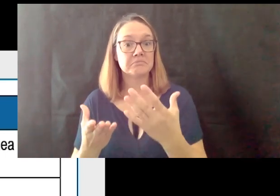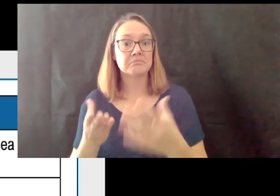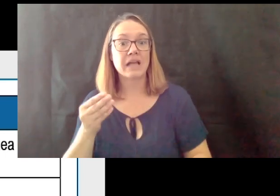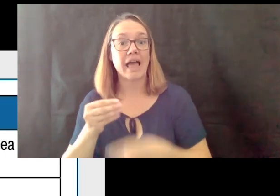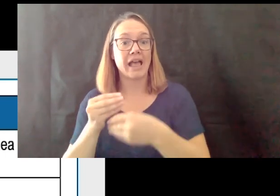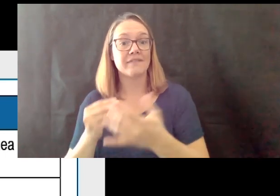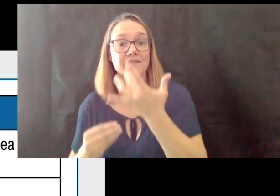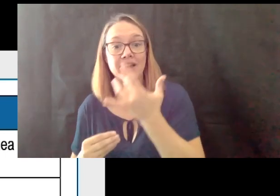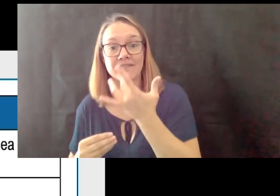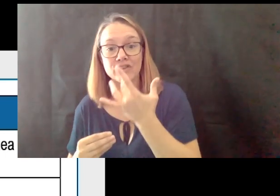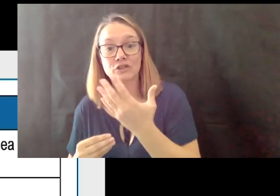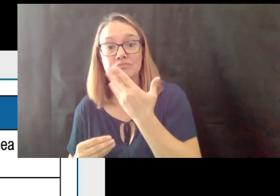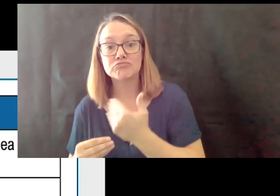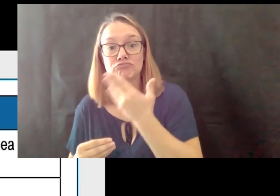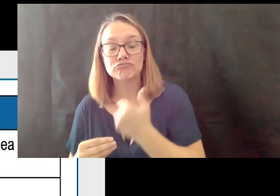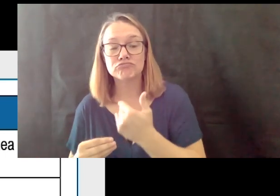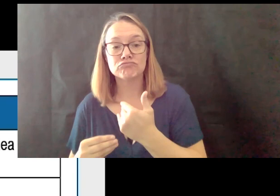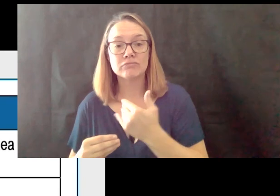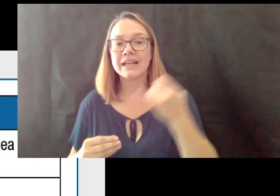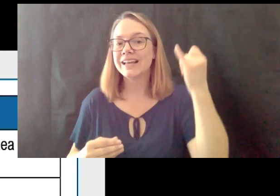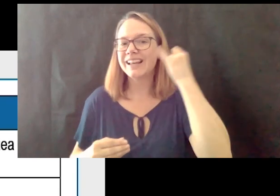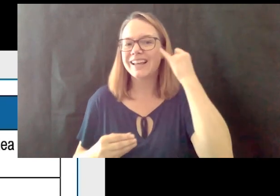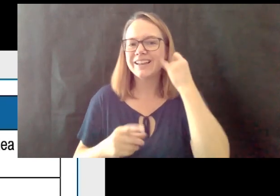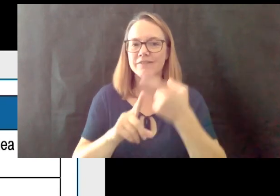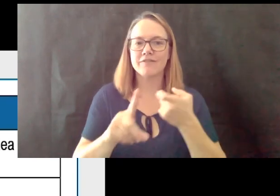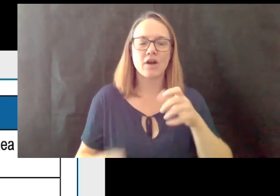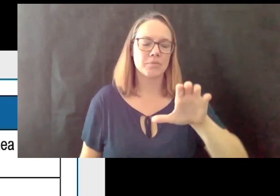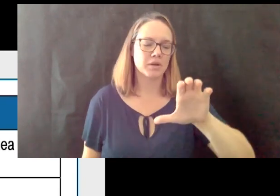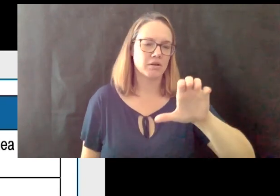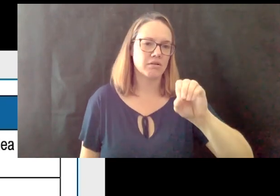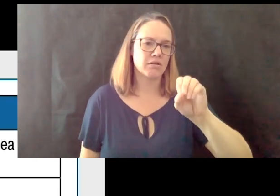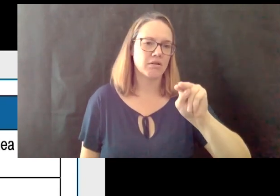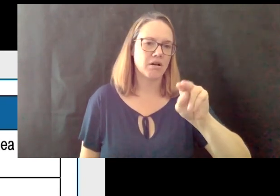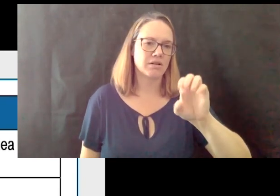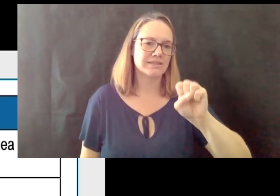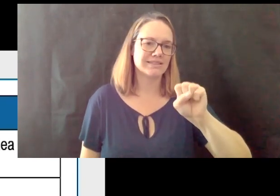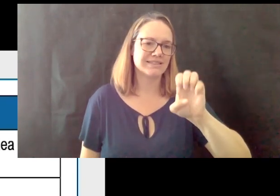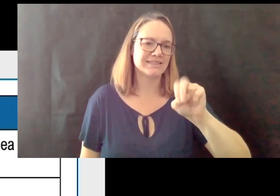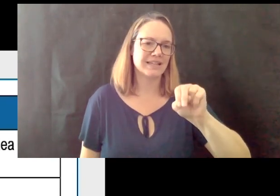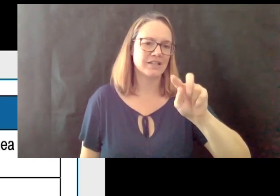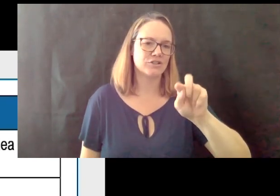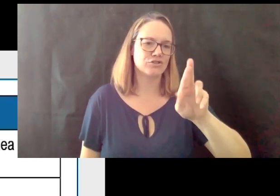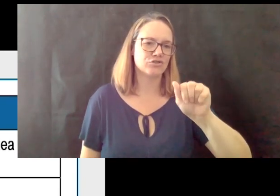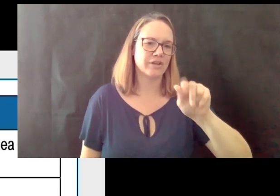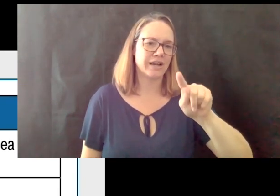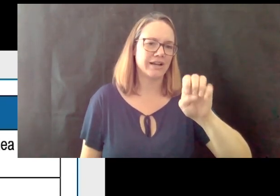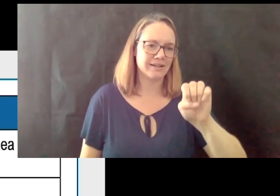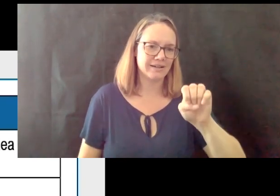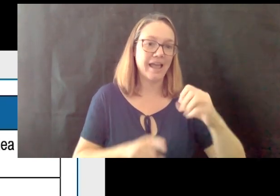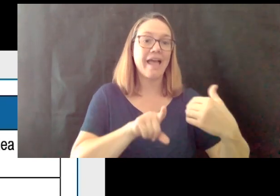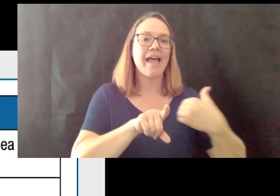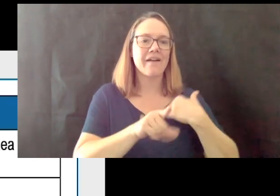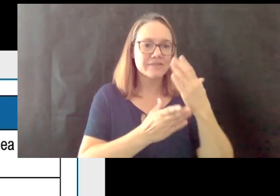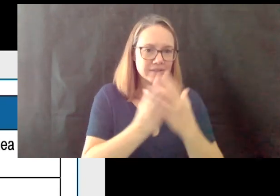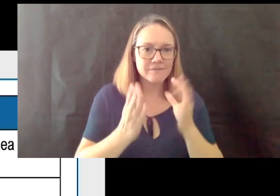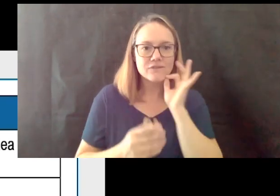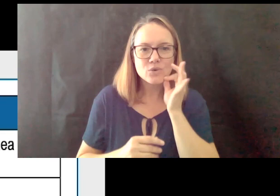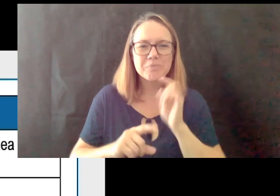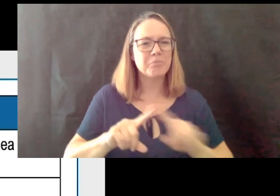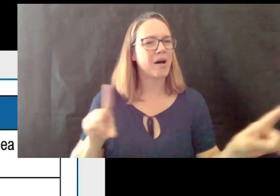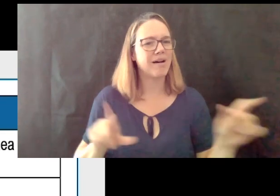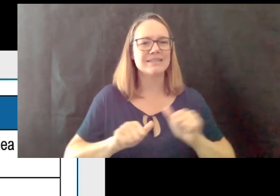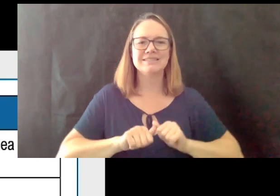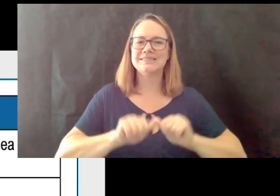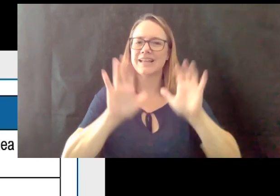good. And especially the juices that are from concentrate or have like a partial percentage of real fruit juice. These